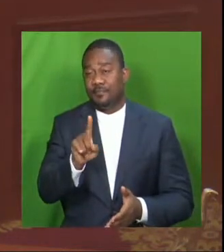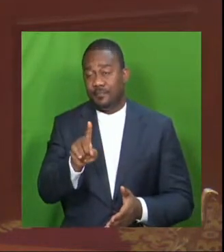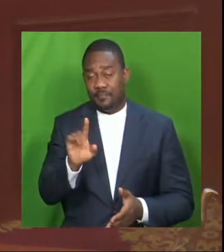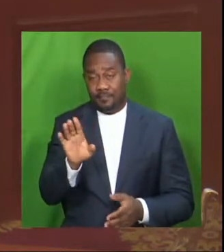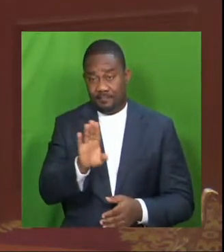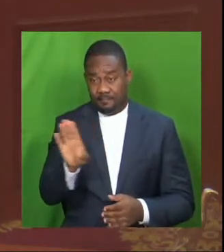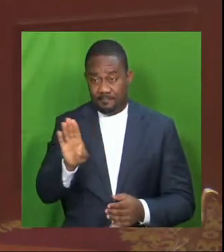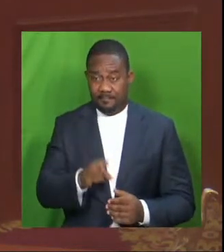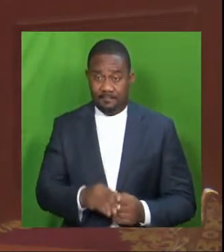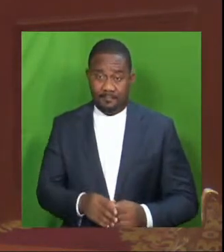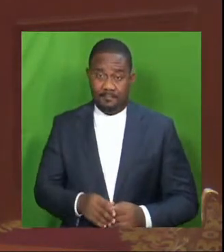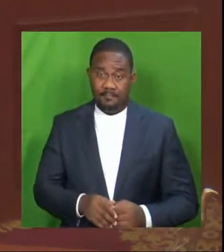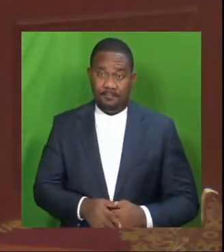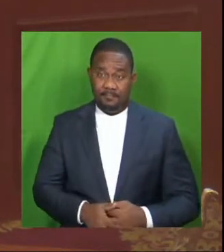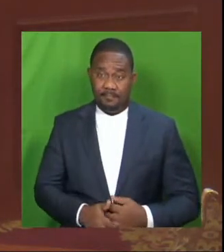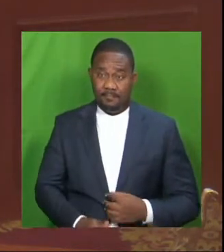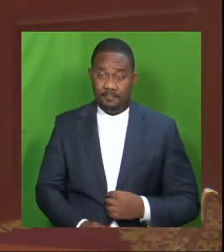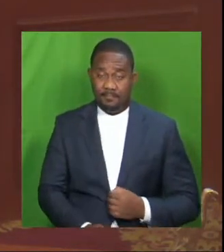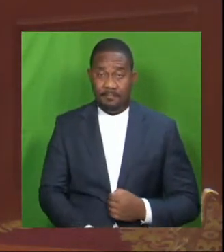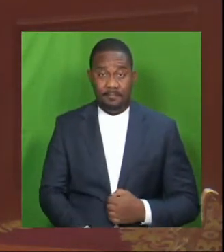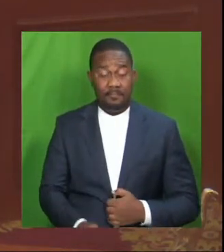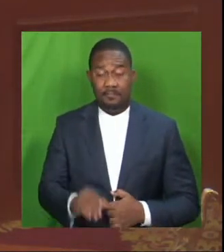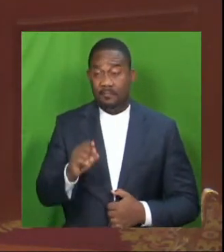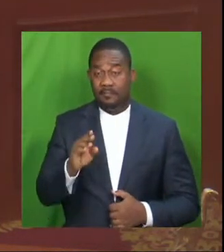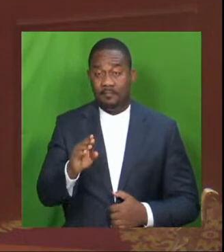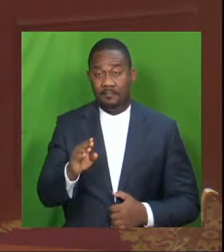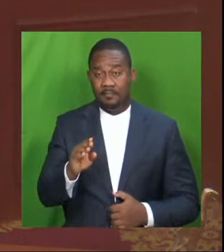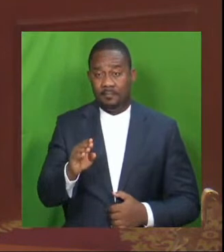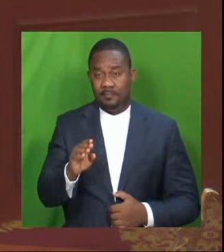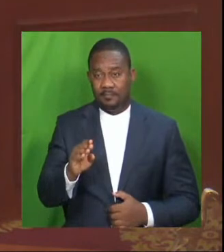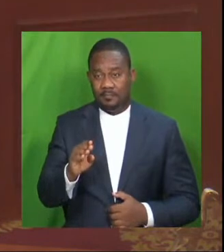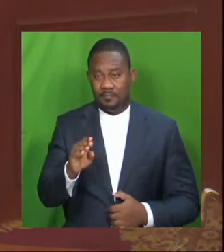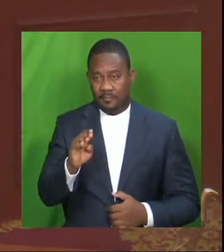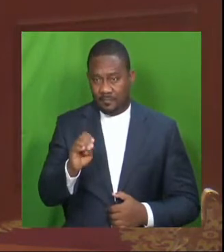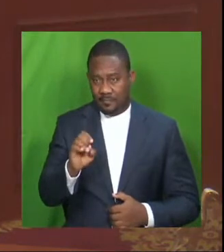Mr. Speaker, even ESLA,